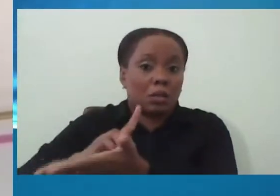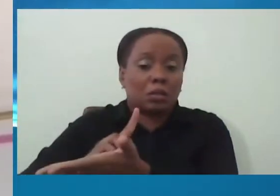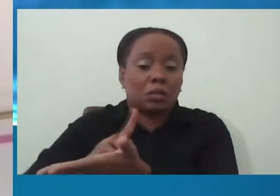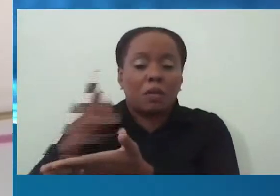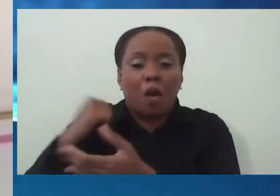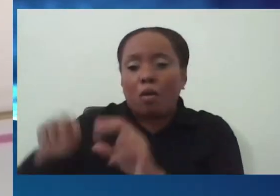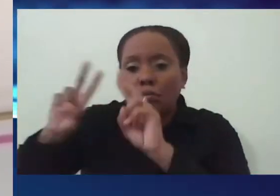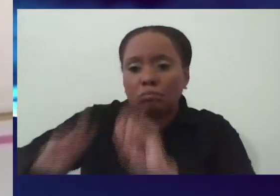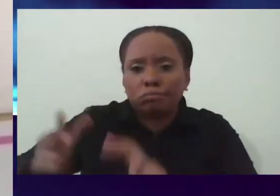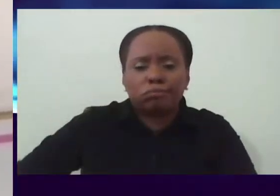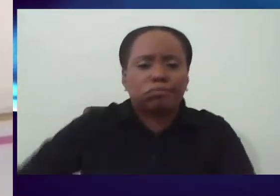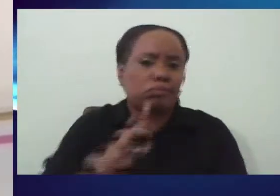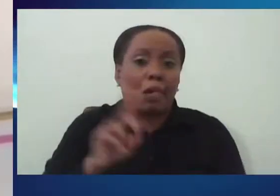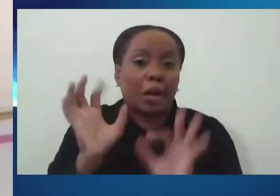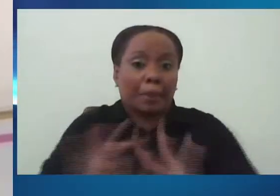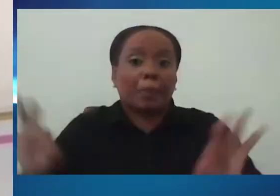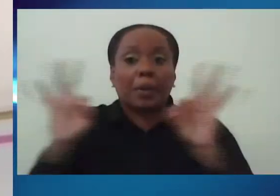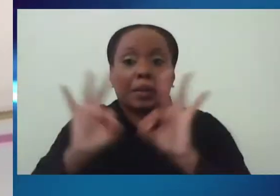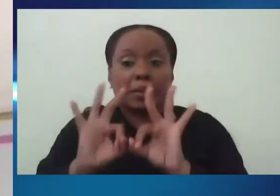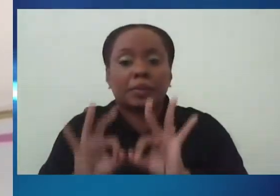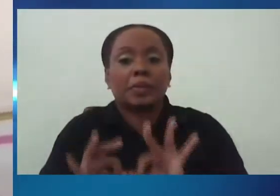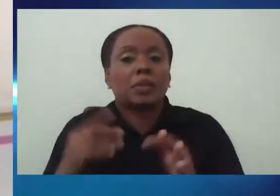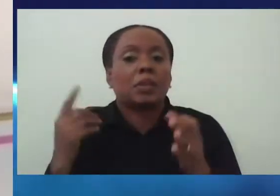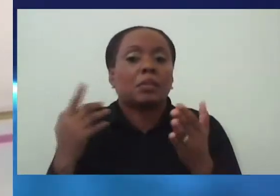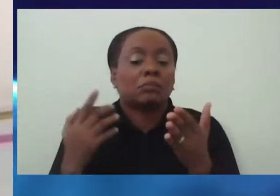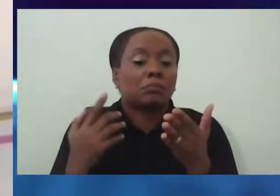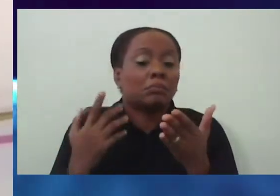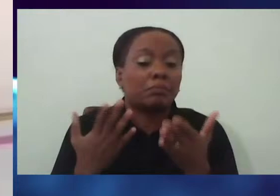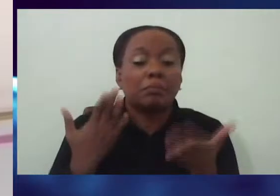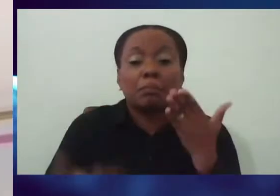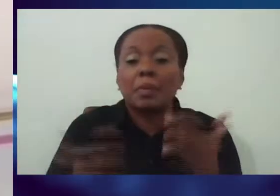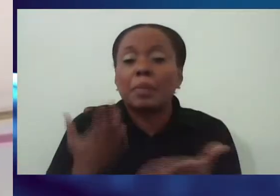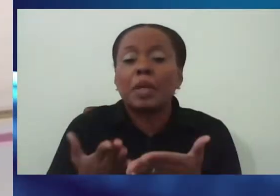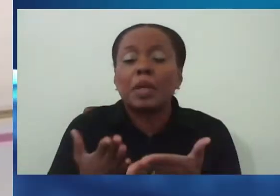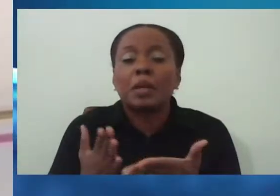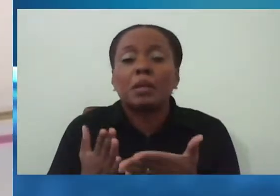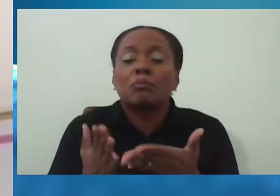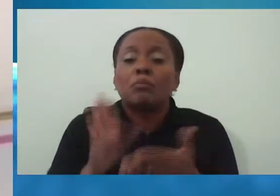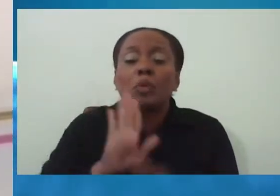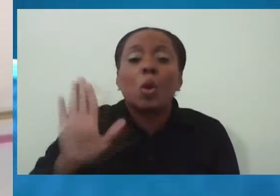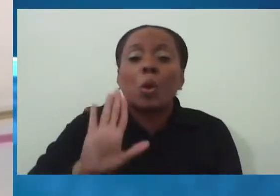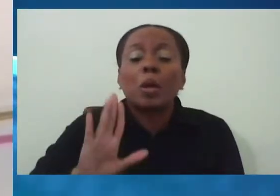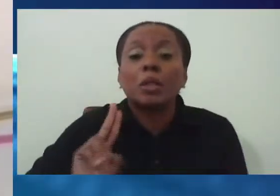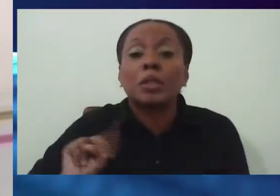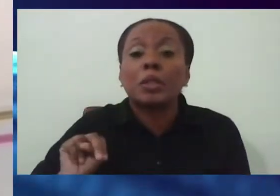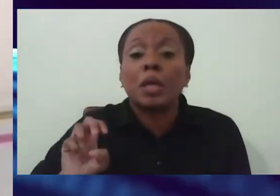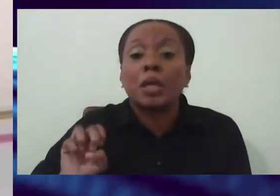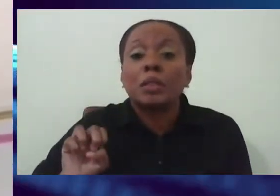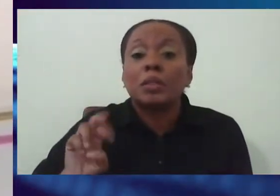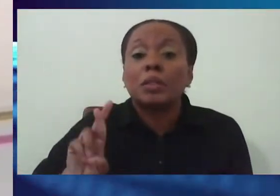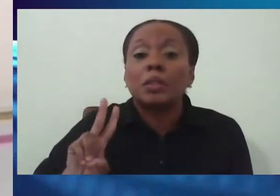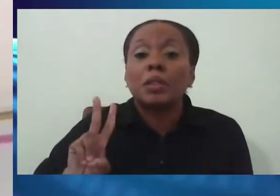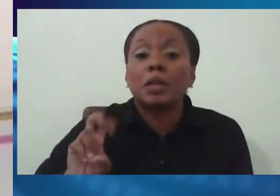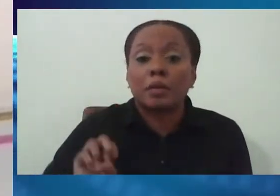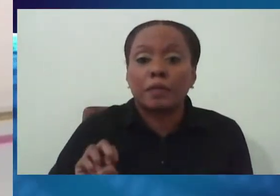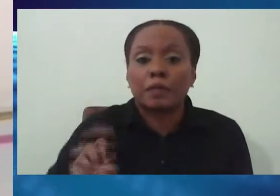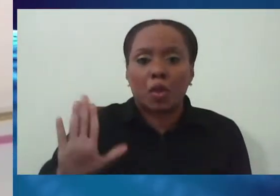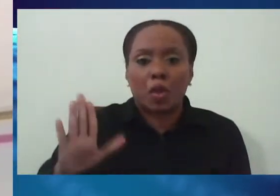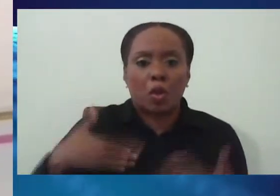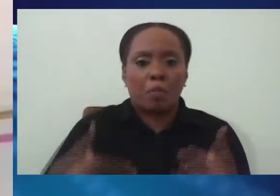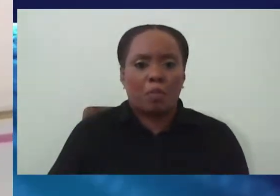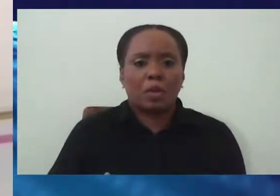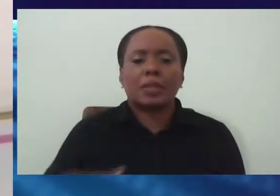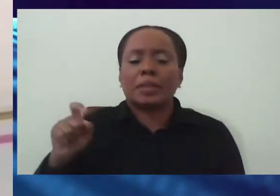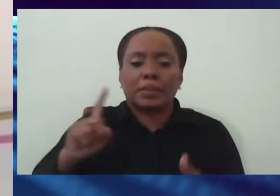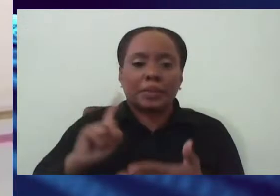that's very important, because sometimes there's some nerve things that can happen after COVID, and I would want that person to be checked. It does